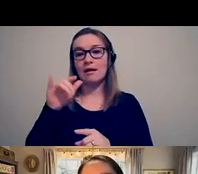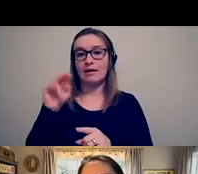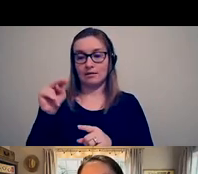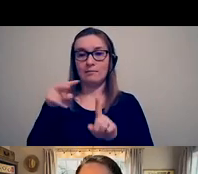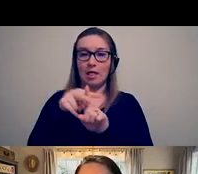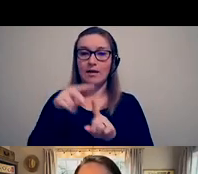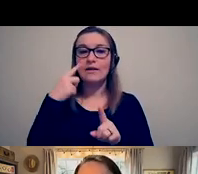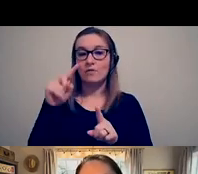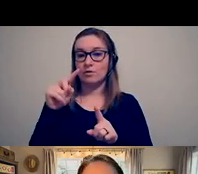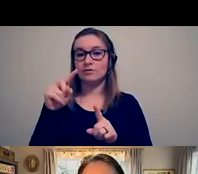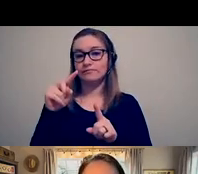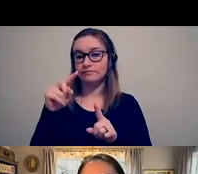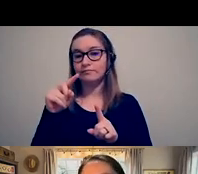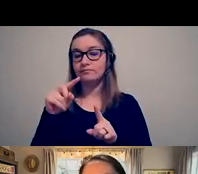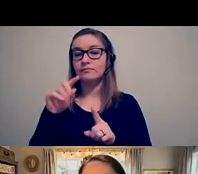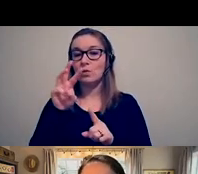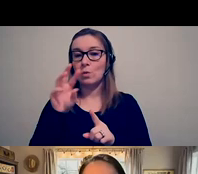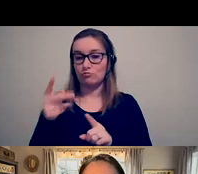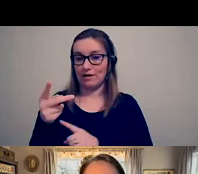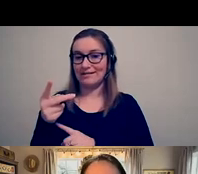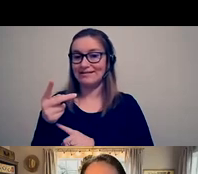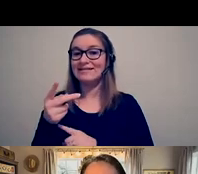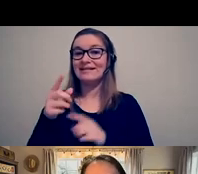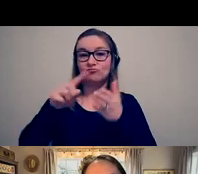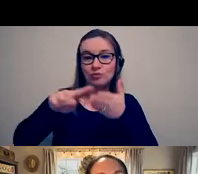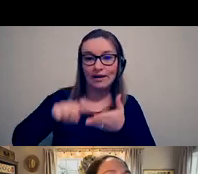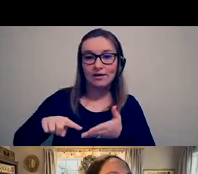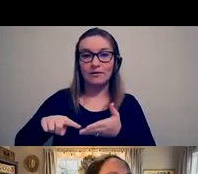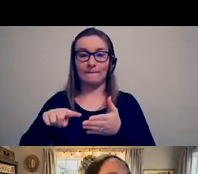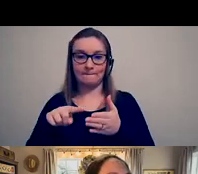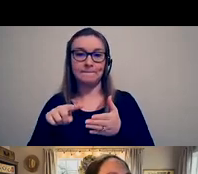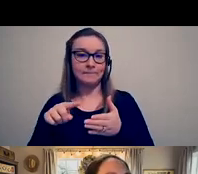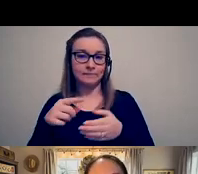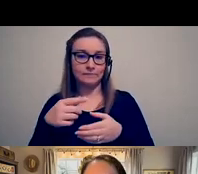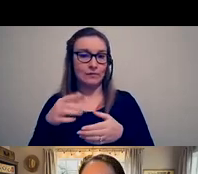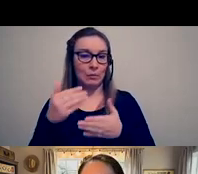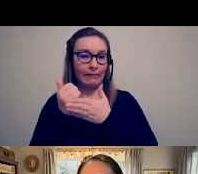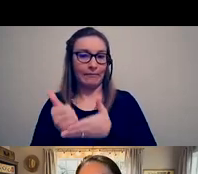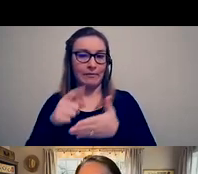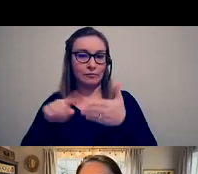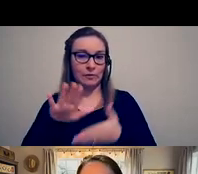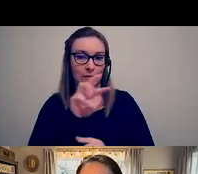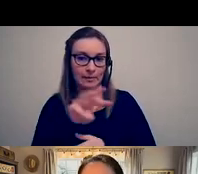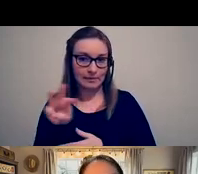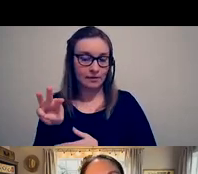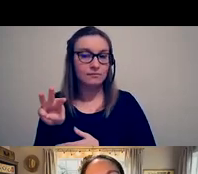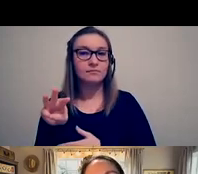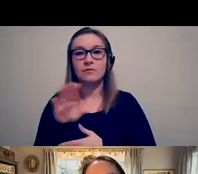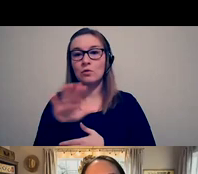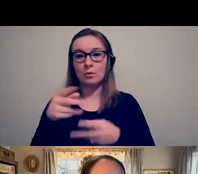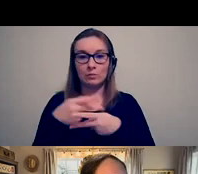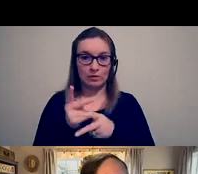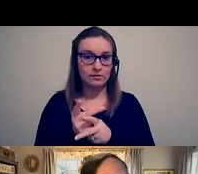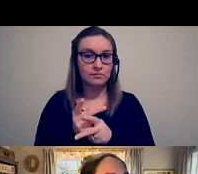that is a testing or auditing tool to help you test your websites or even your products